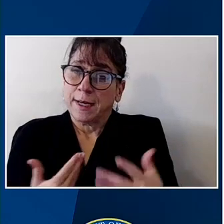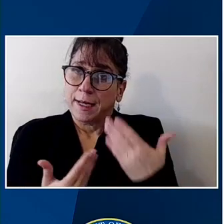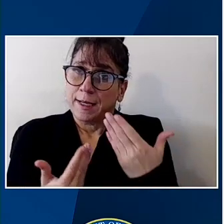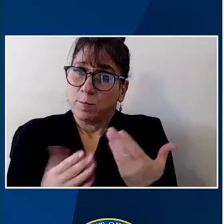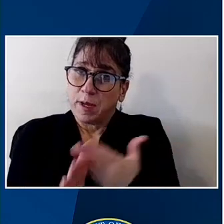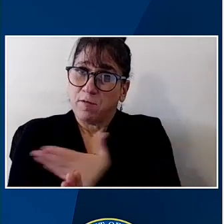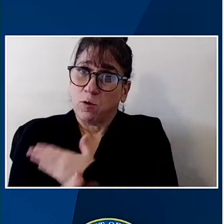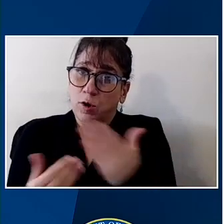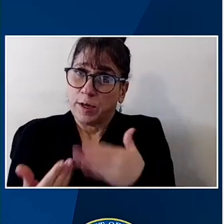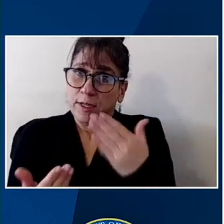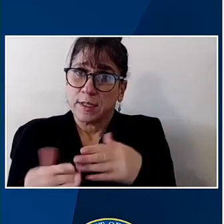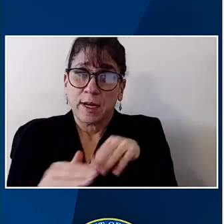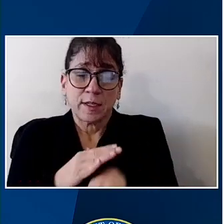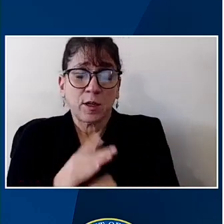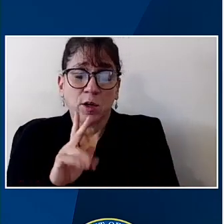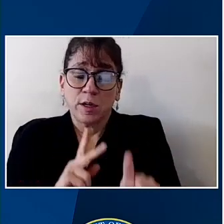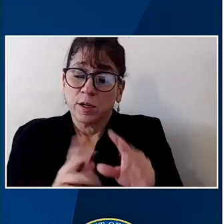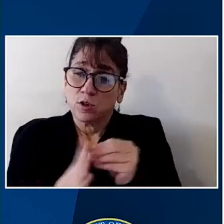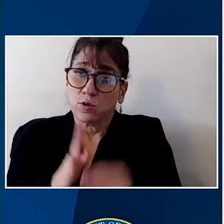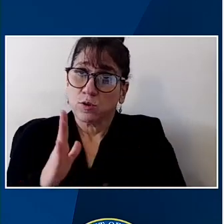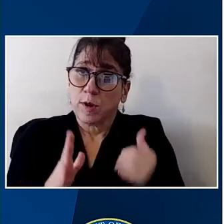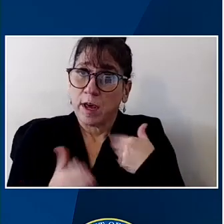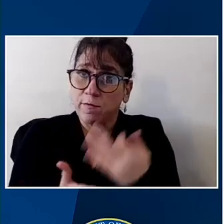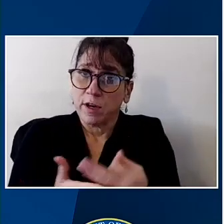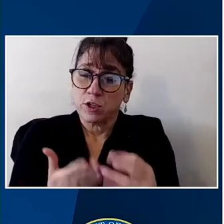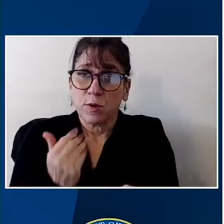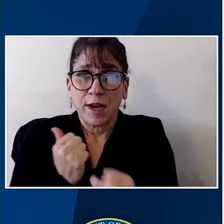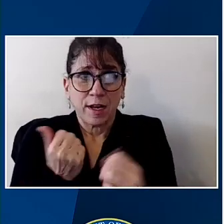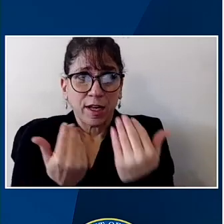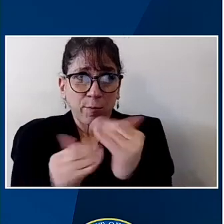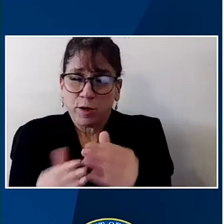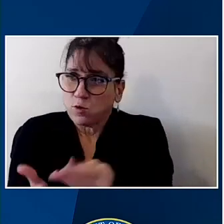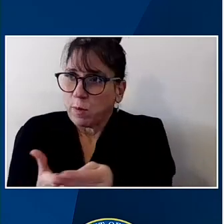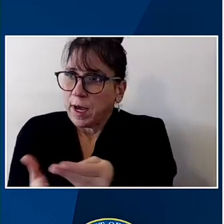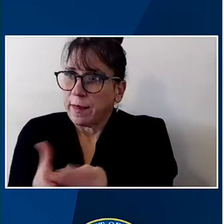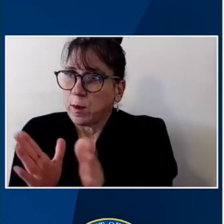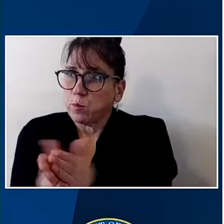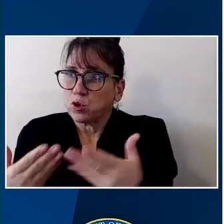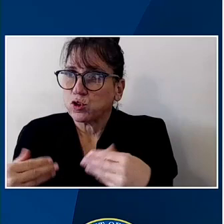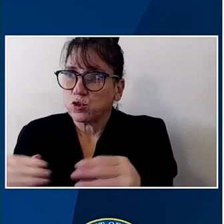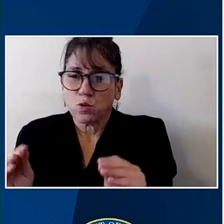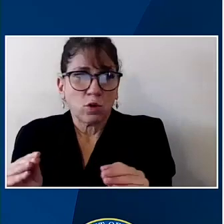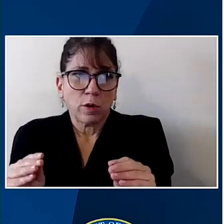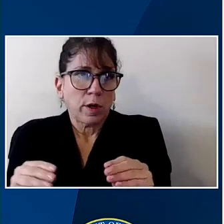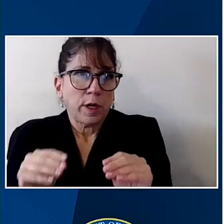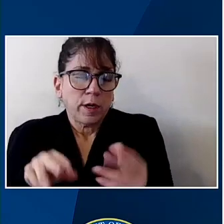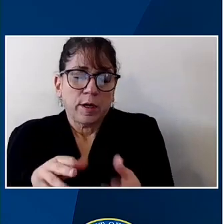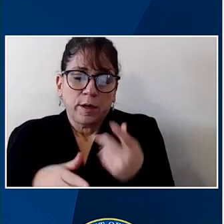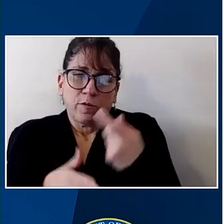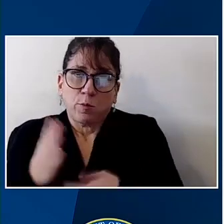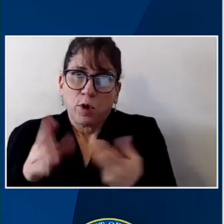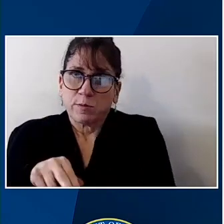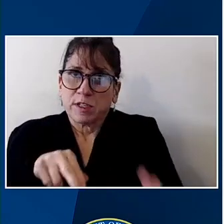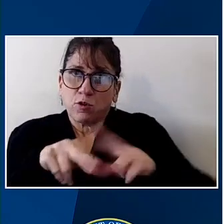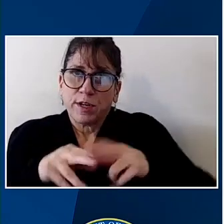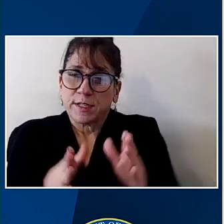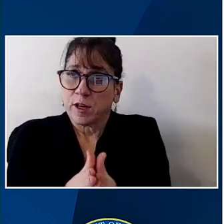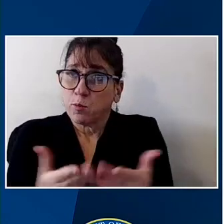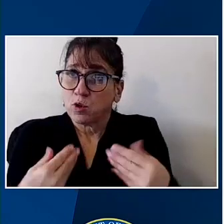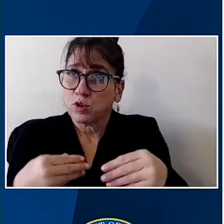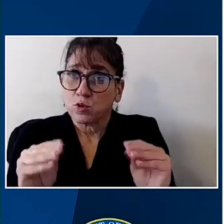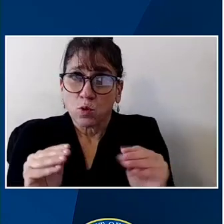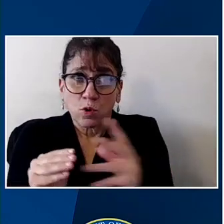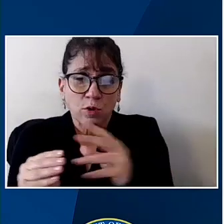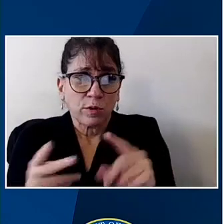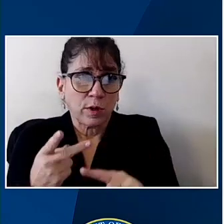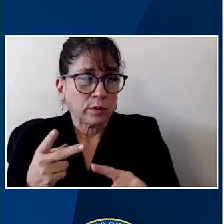students who did have financial aid were limited to buying their books at the bookstore and were subject to whatever markup the bookstore had, as well as a dizzying array